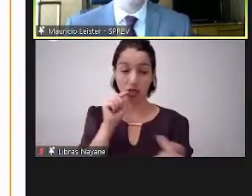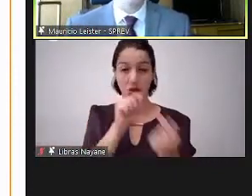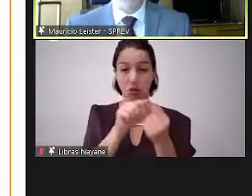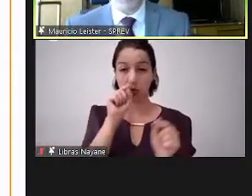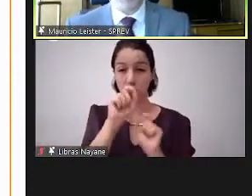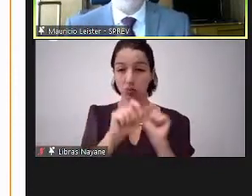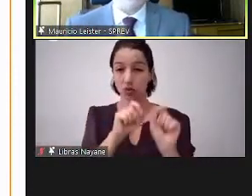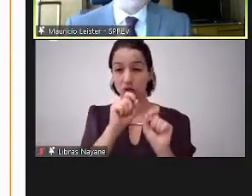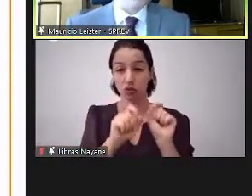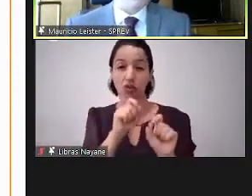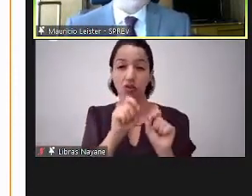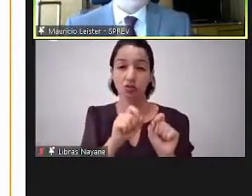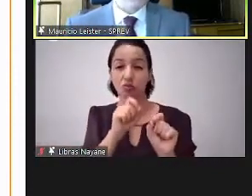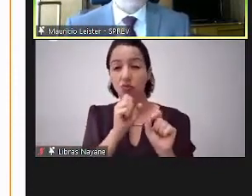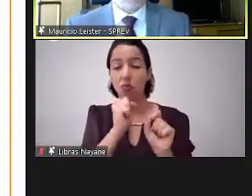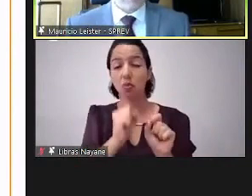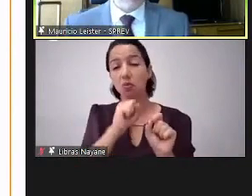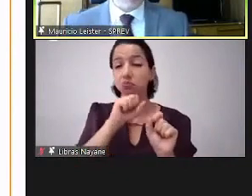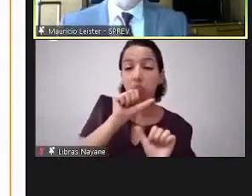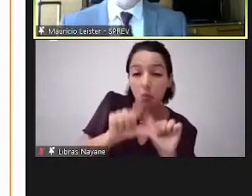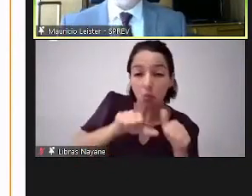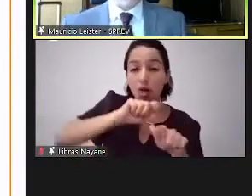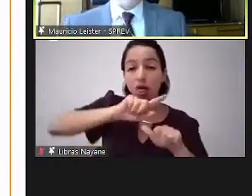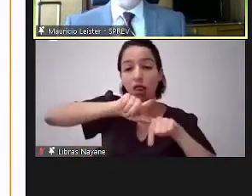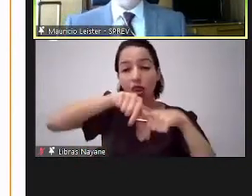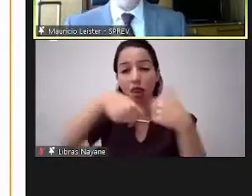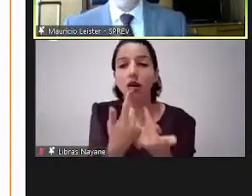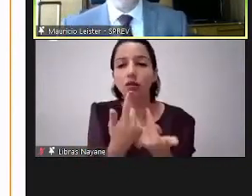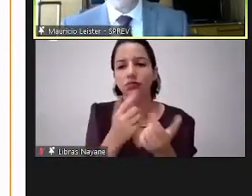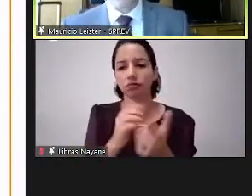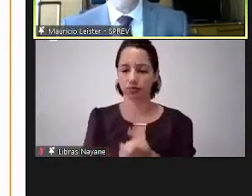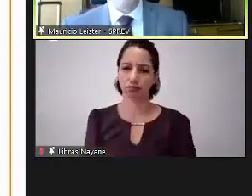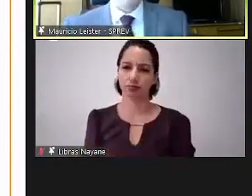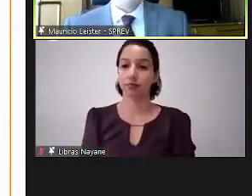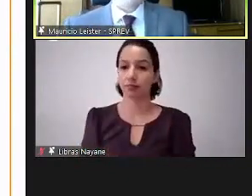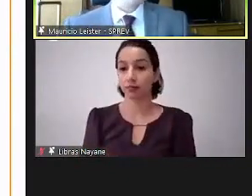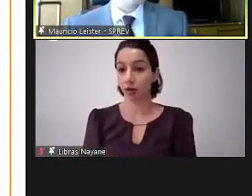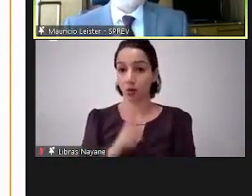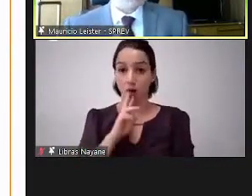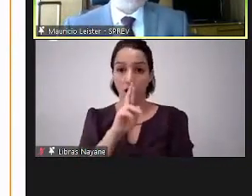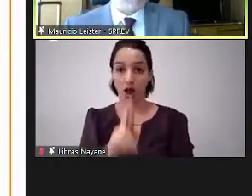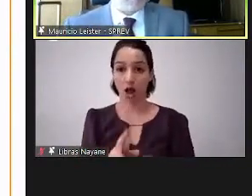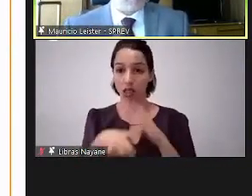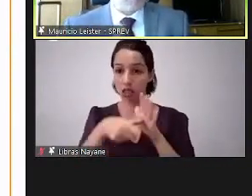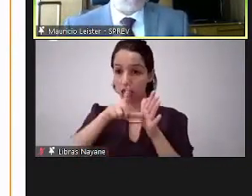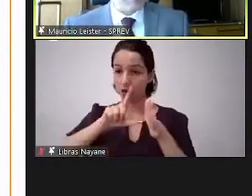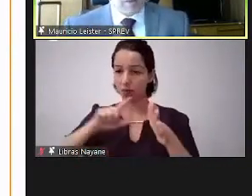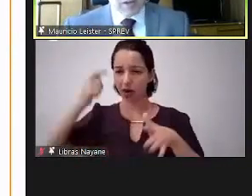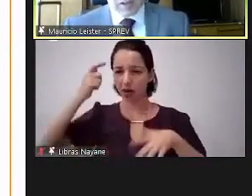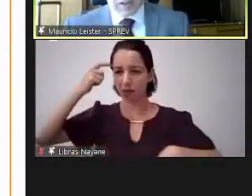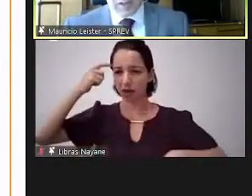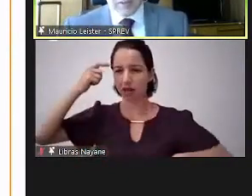what is the purpose of that, to not deviate the main purpose. So we need to,